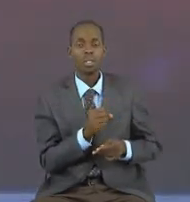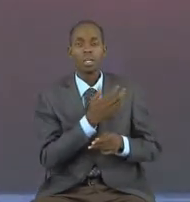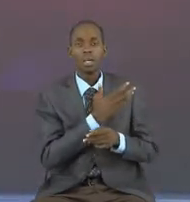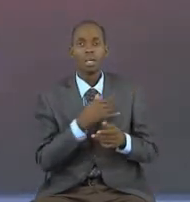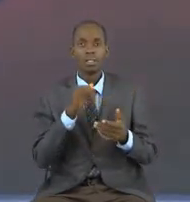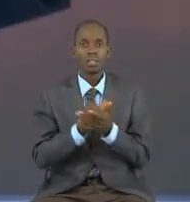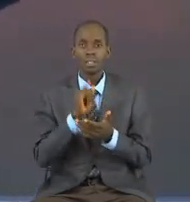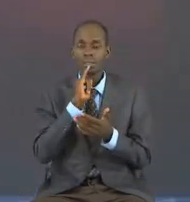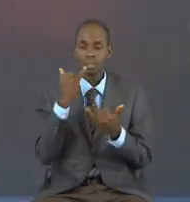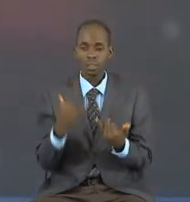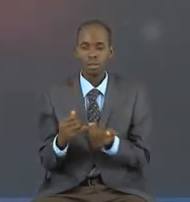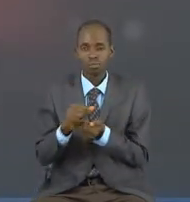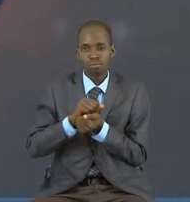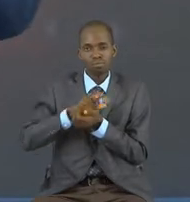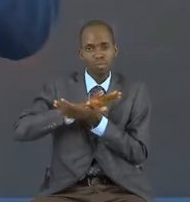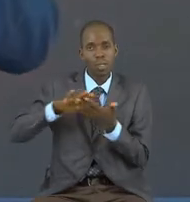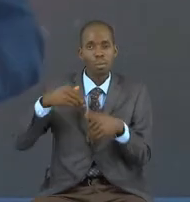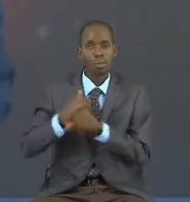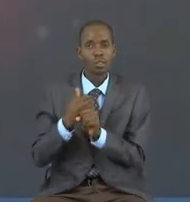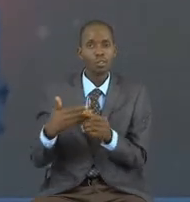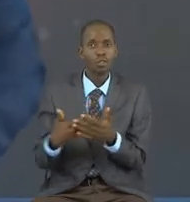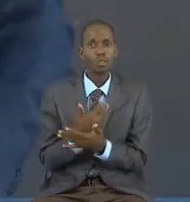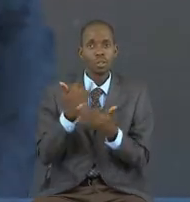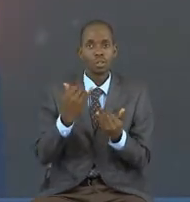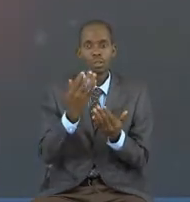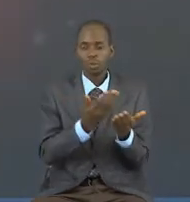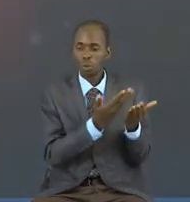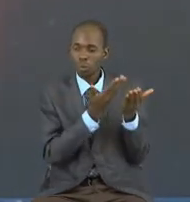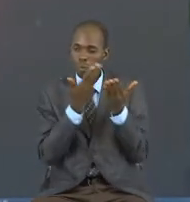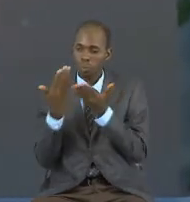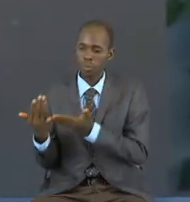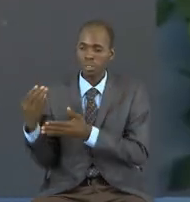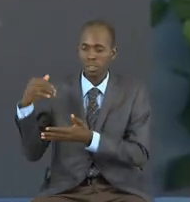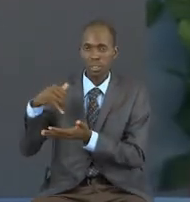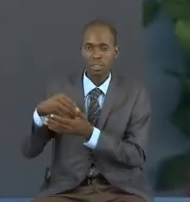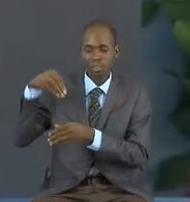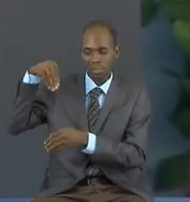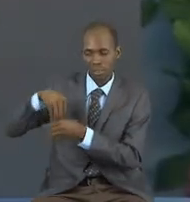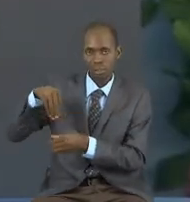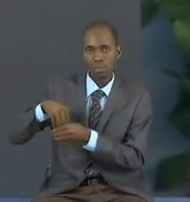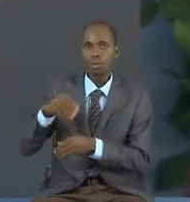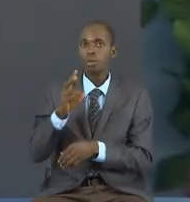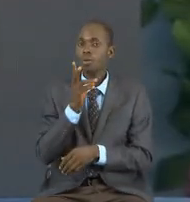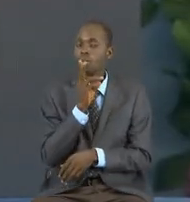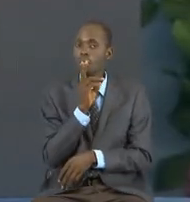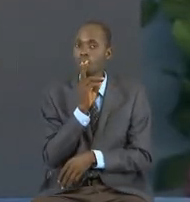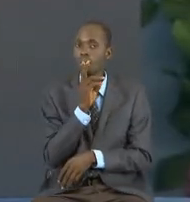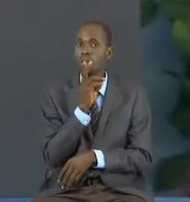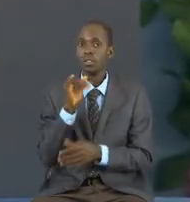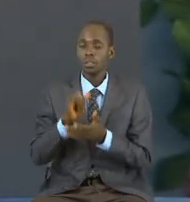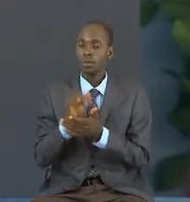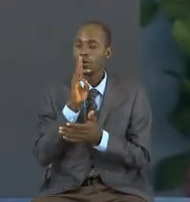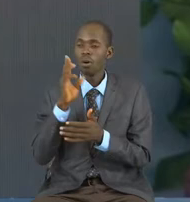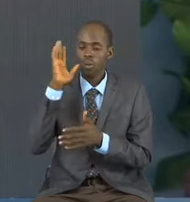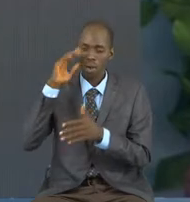made new. Now you dip it inside water. The water will go inside it, and